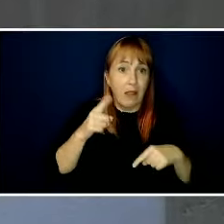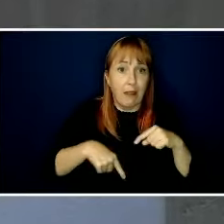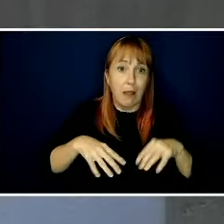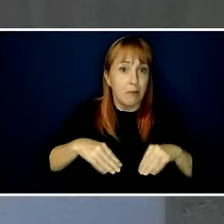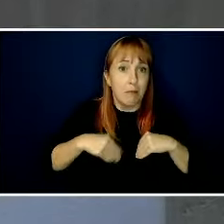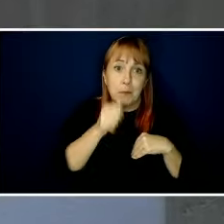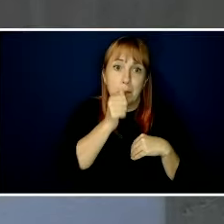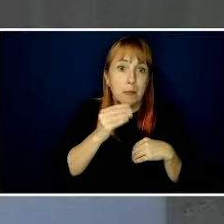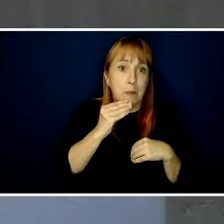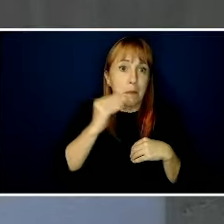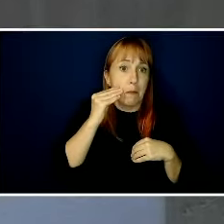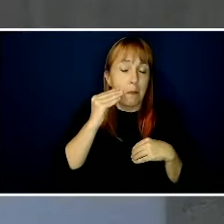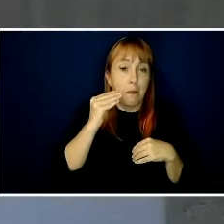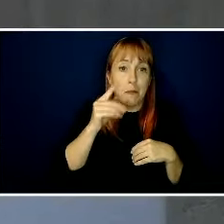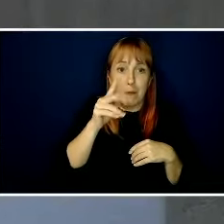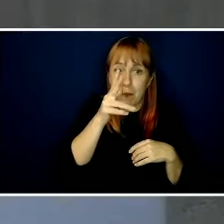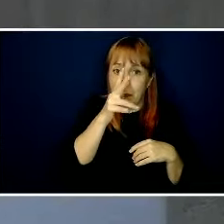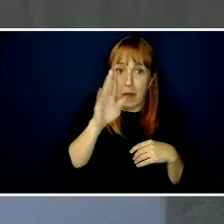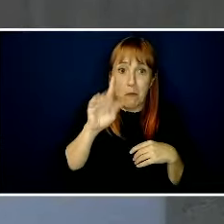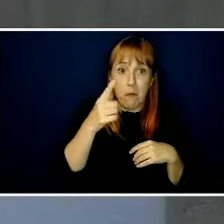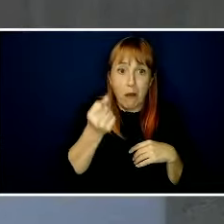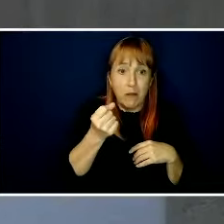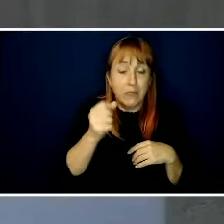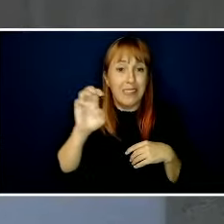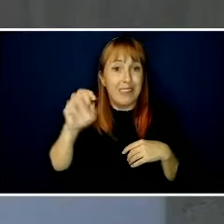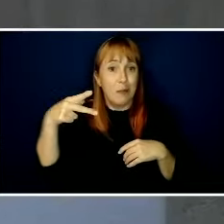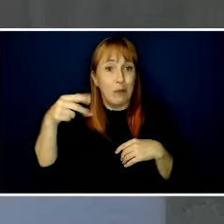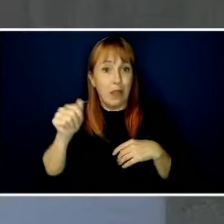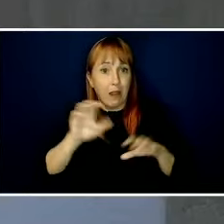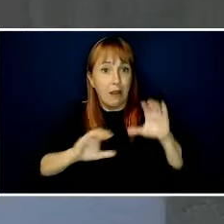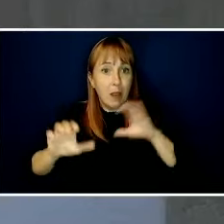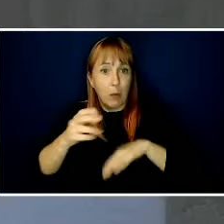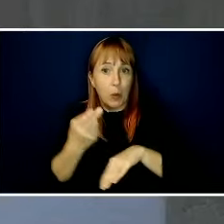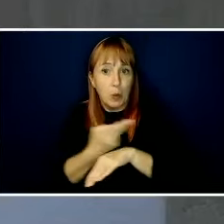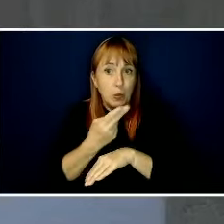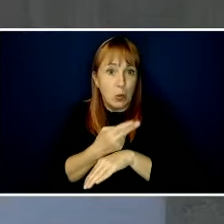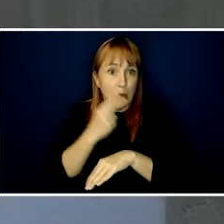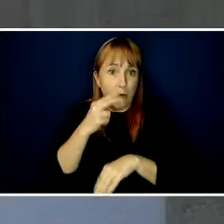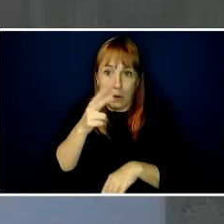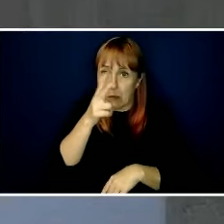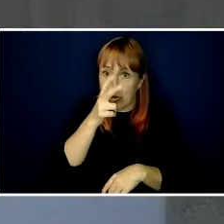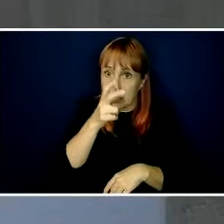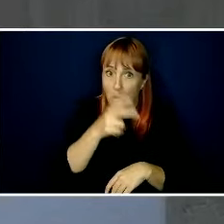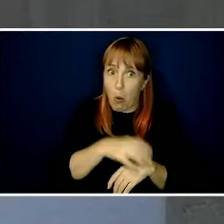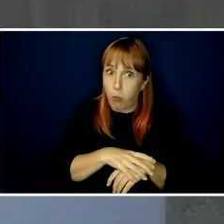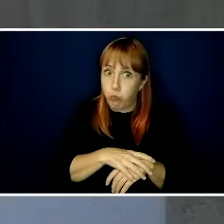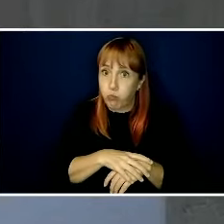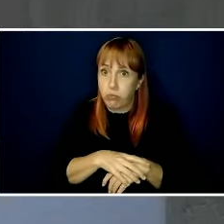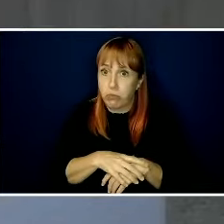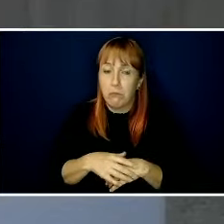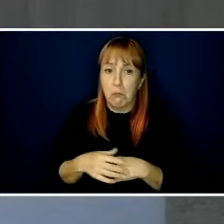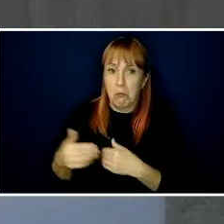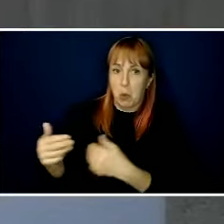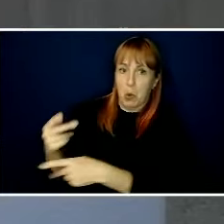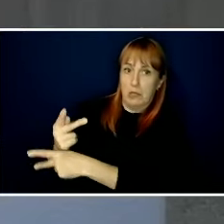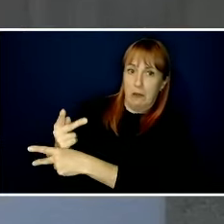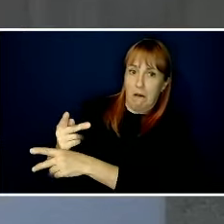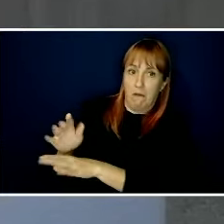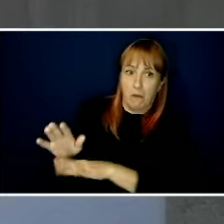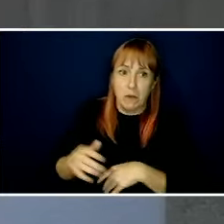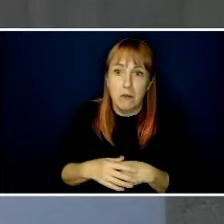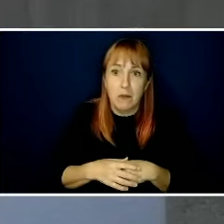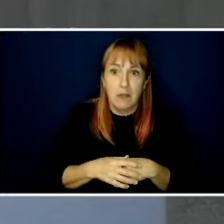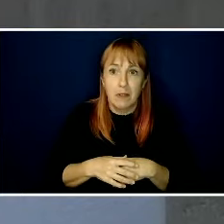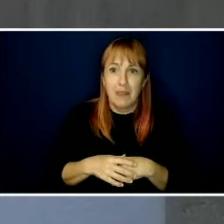The EPA, the chemicals they put in, the products that are supposed to get rid of the